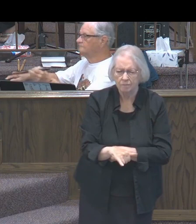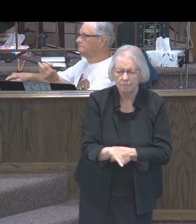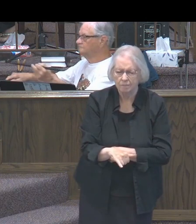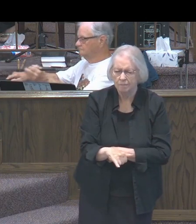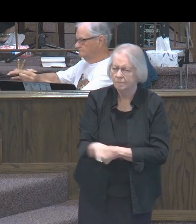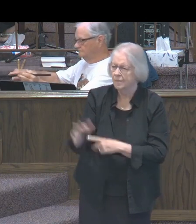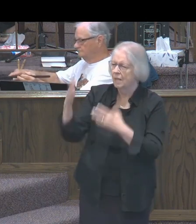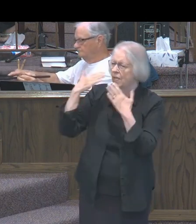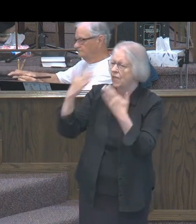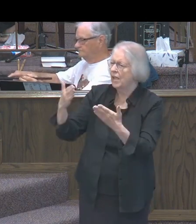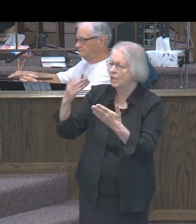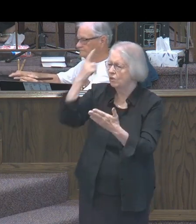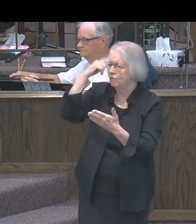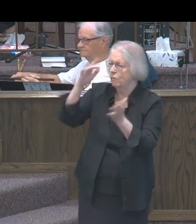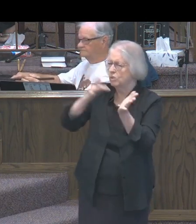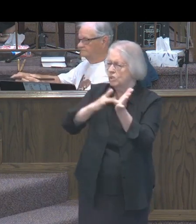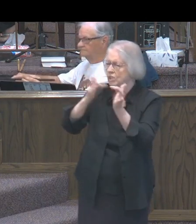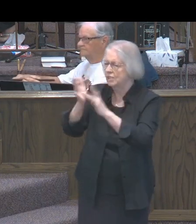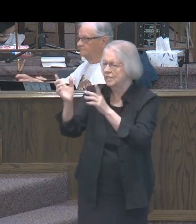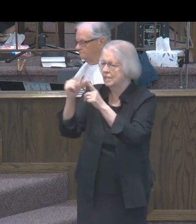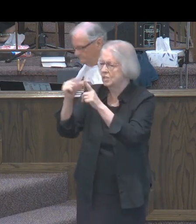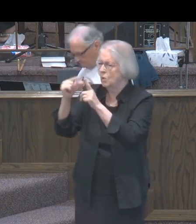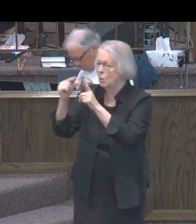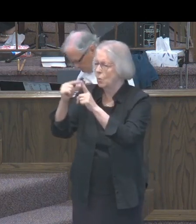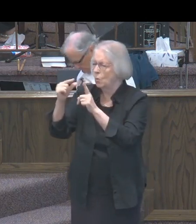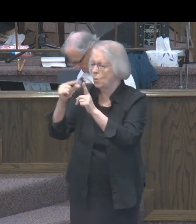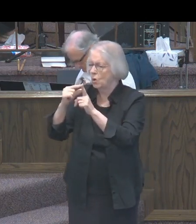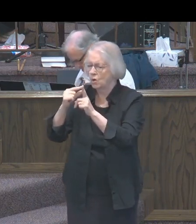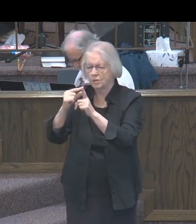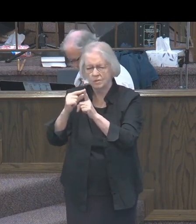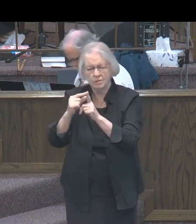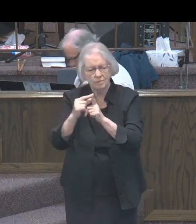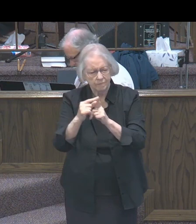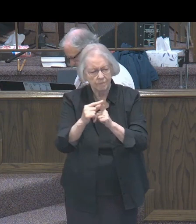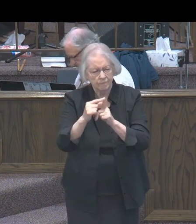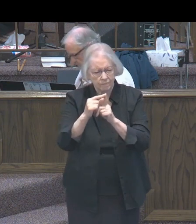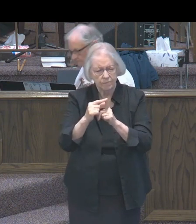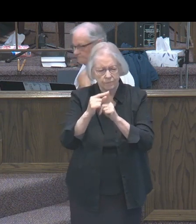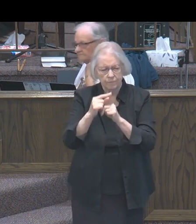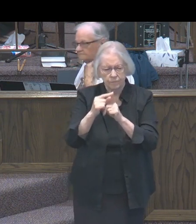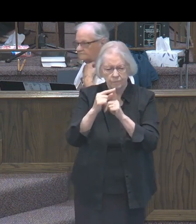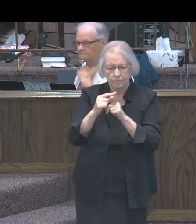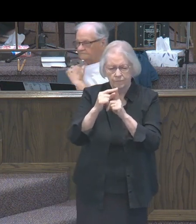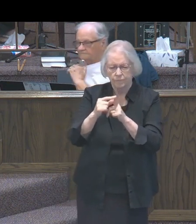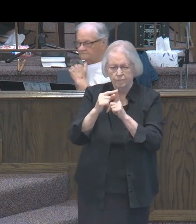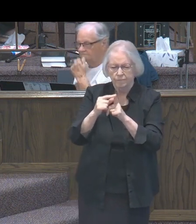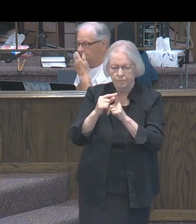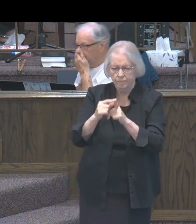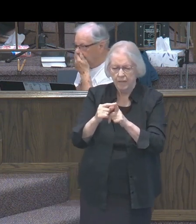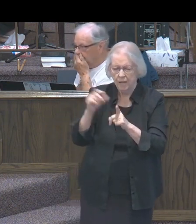Father, thank you for Jesus' words. God, even as it's hard, I thank you for the challenge.